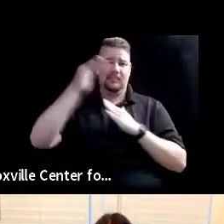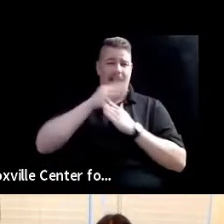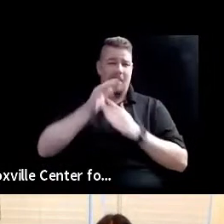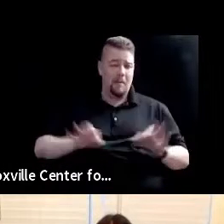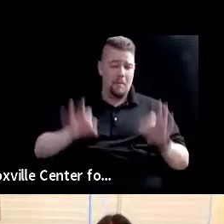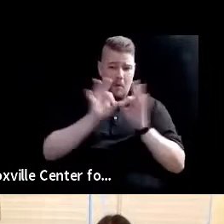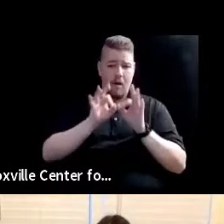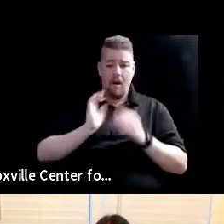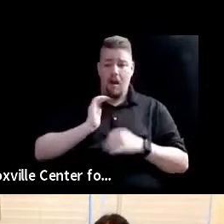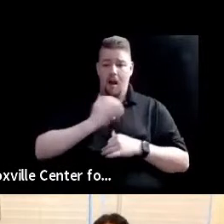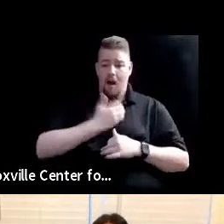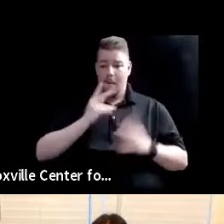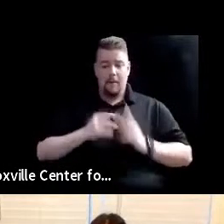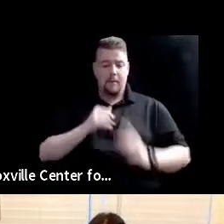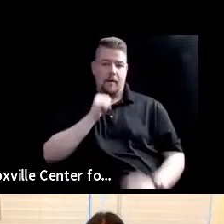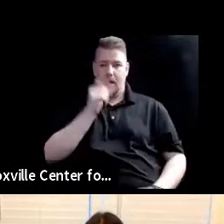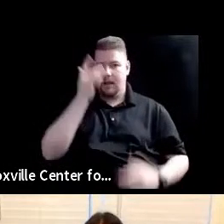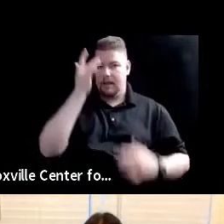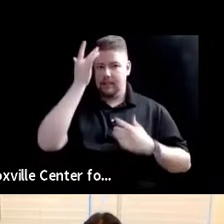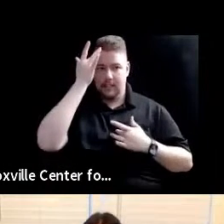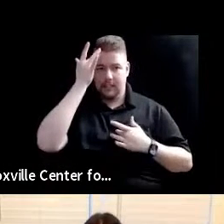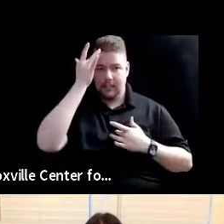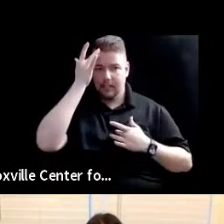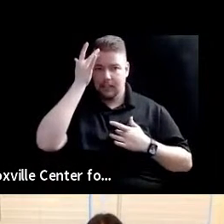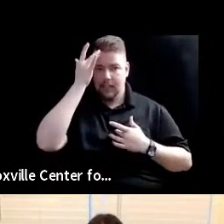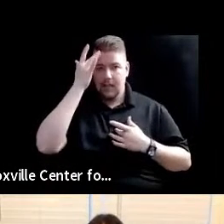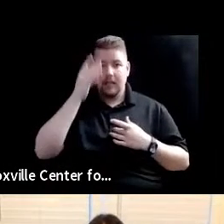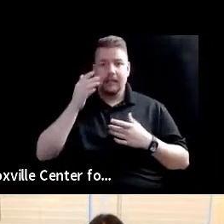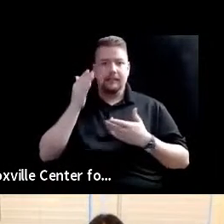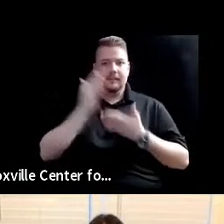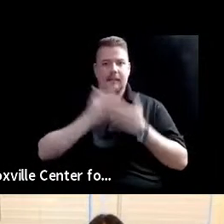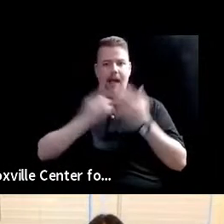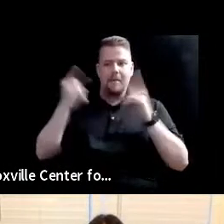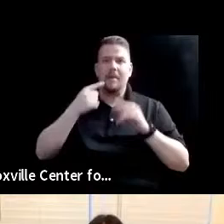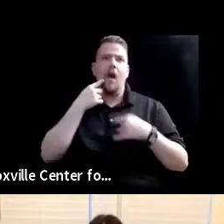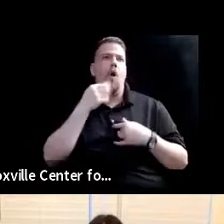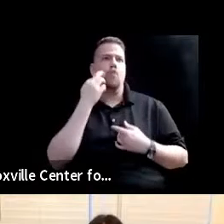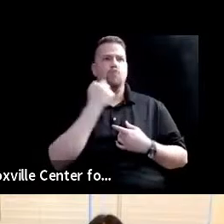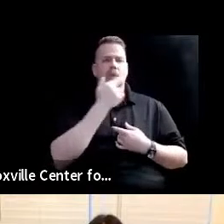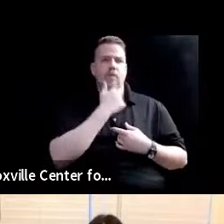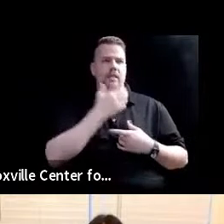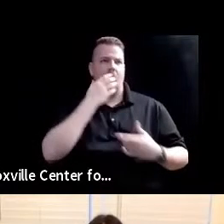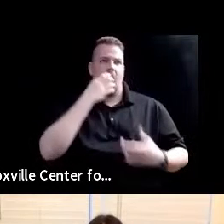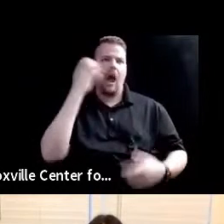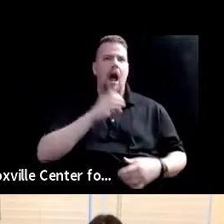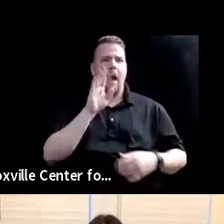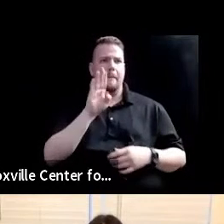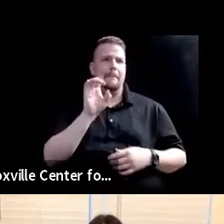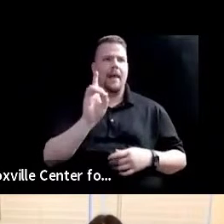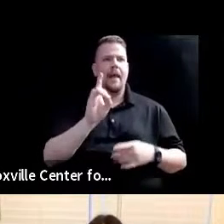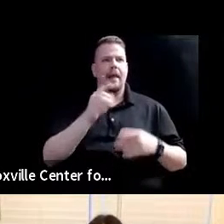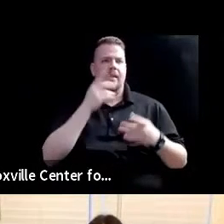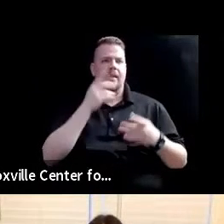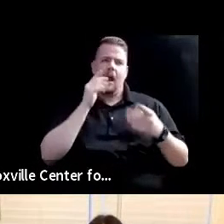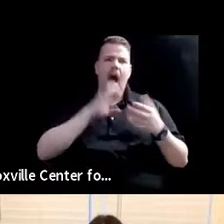our people are not sick. Somewhere along the way, it has become decided that restaurants are the hotbed or